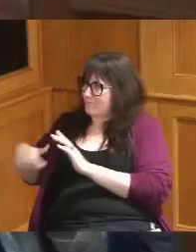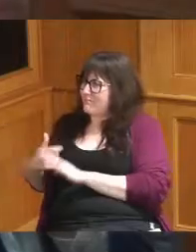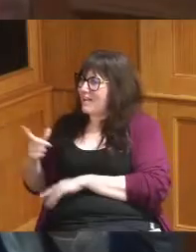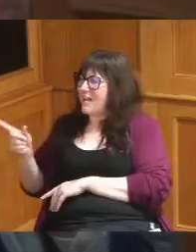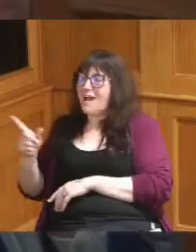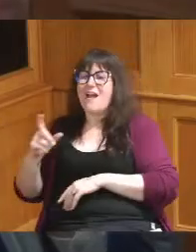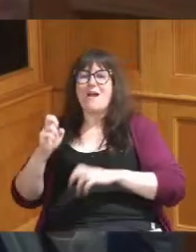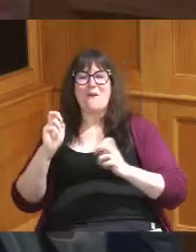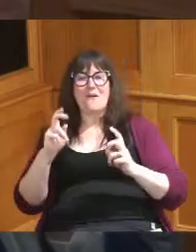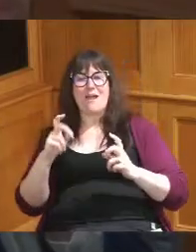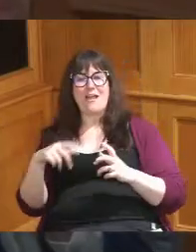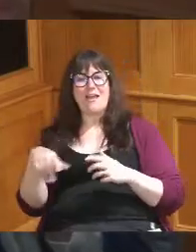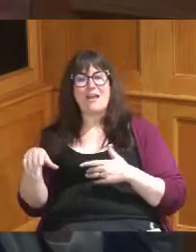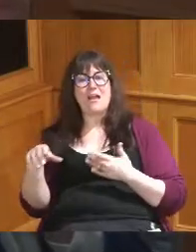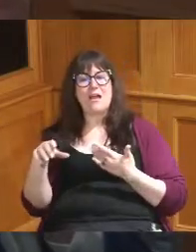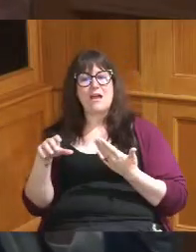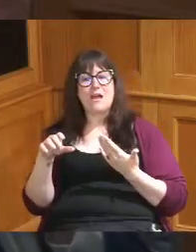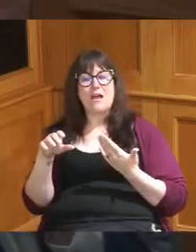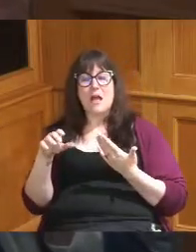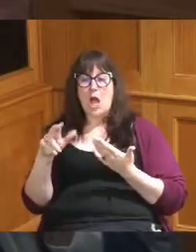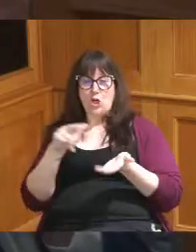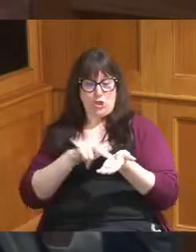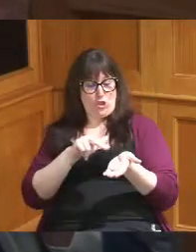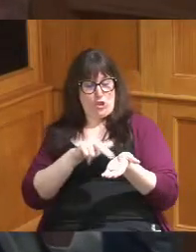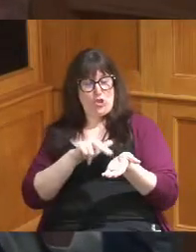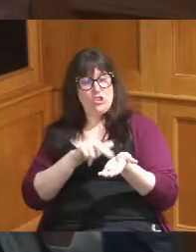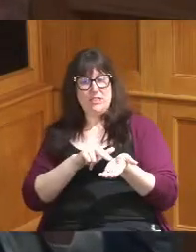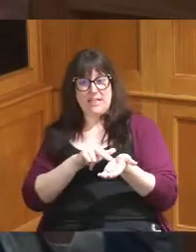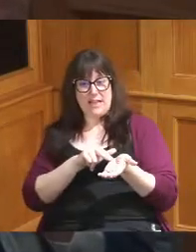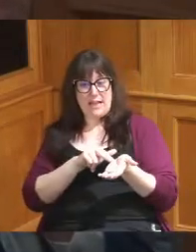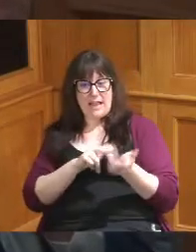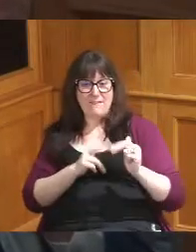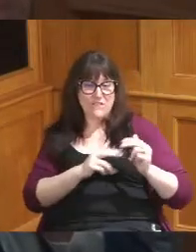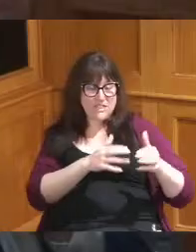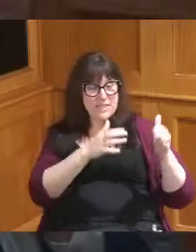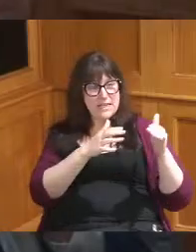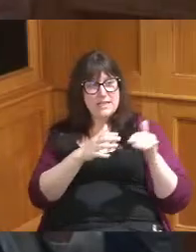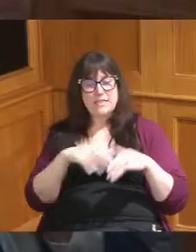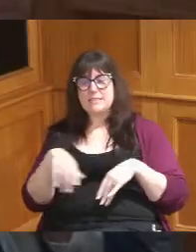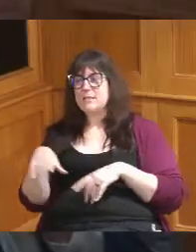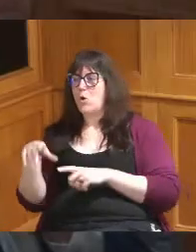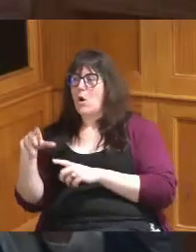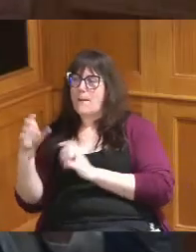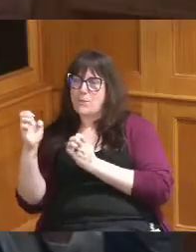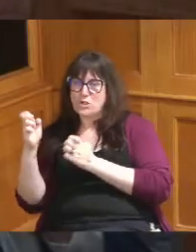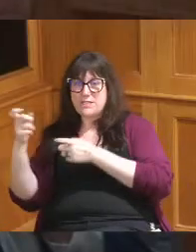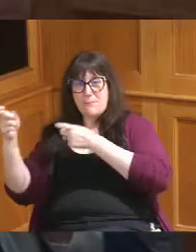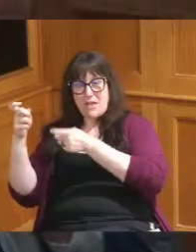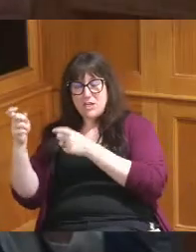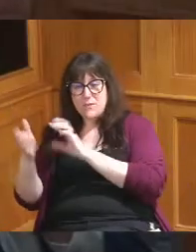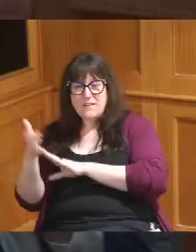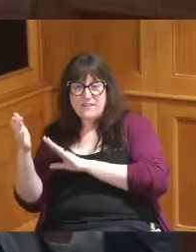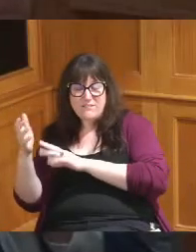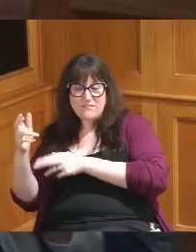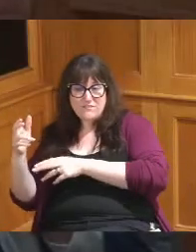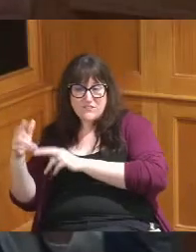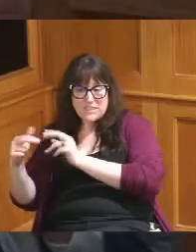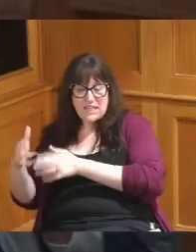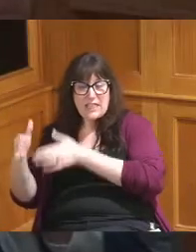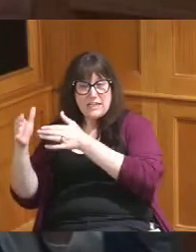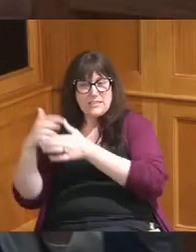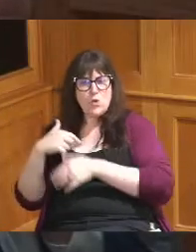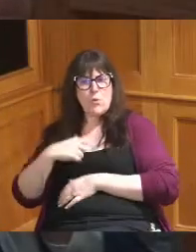you. And our skilled nursing facilities, maybe emergency management agencies. When we think about